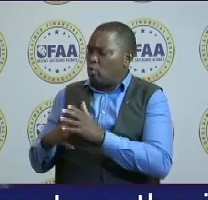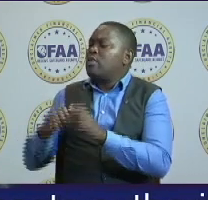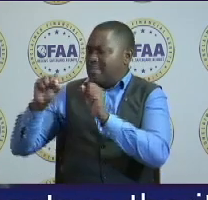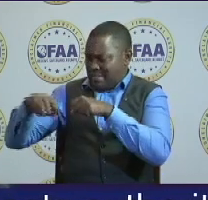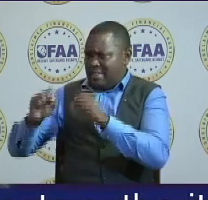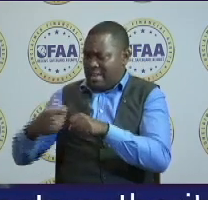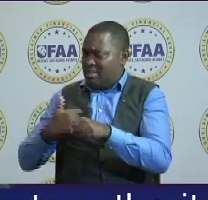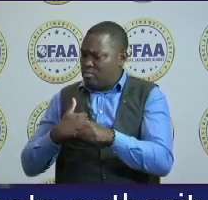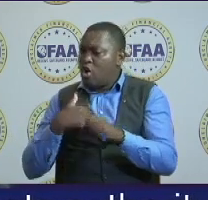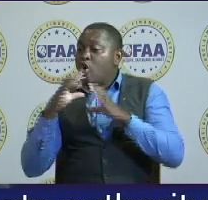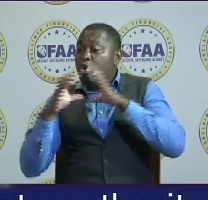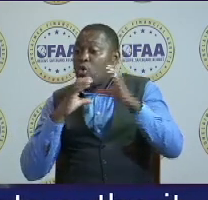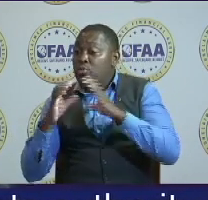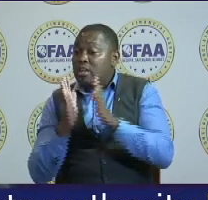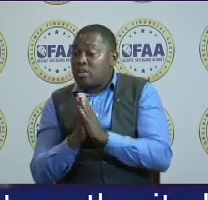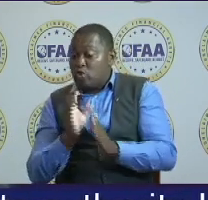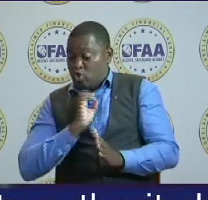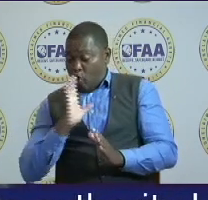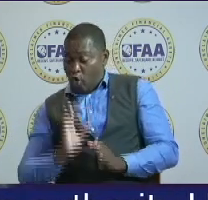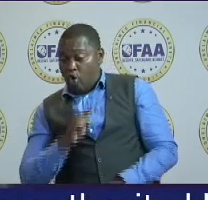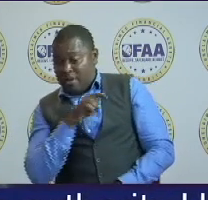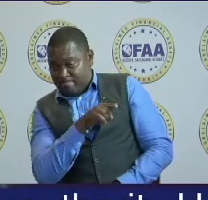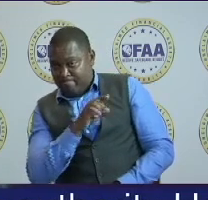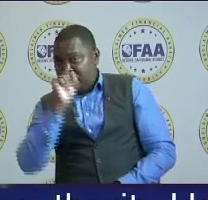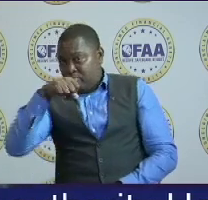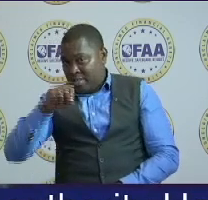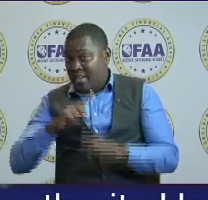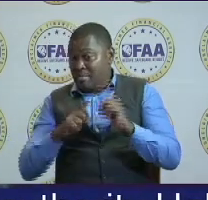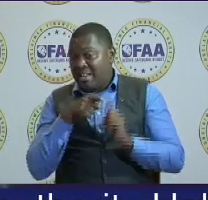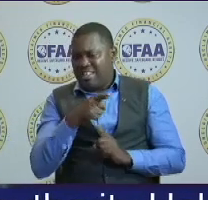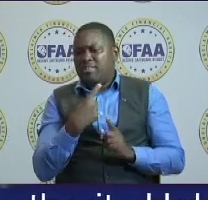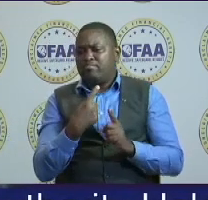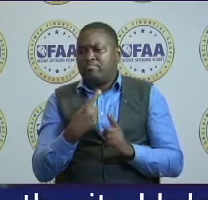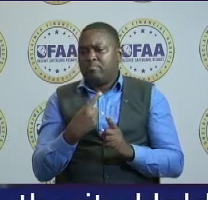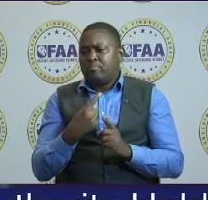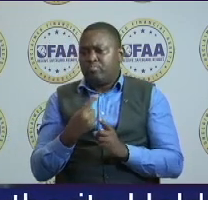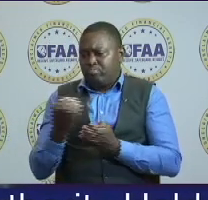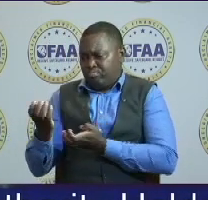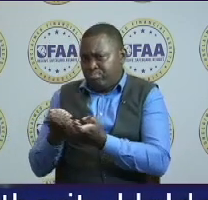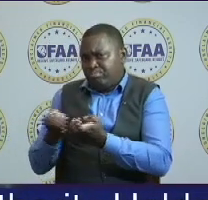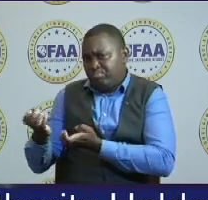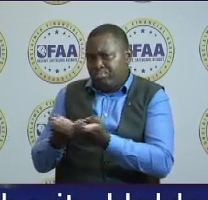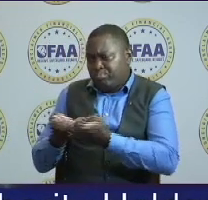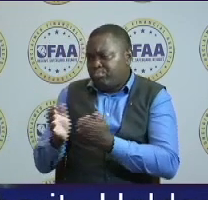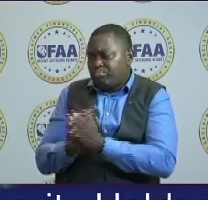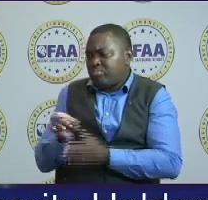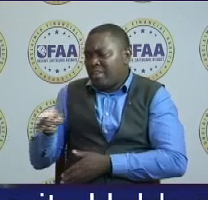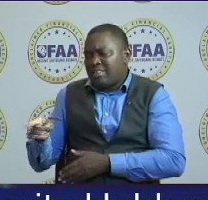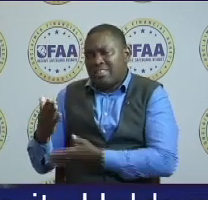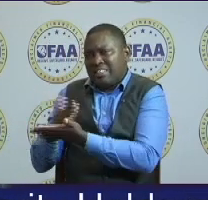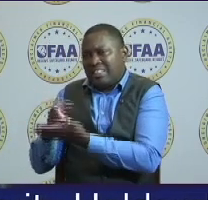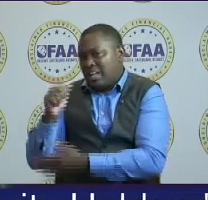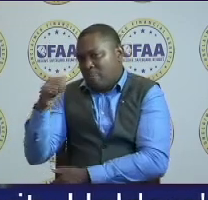person, although he has not transacted anything in his or her account for the last 3 years, but I am in touch with this person. I